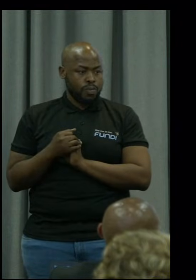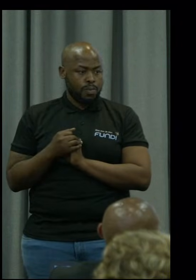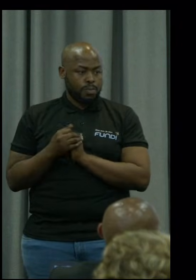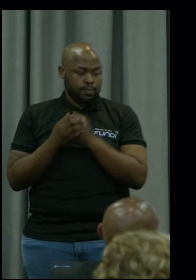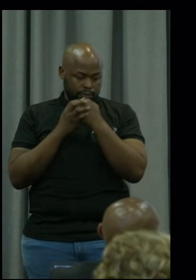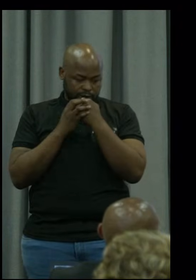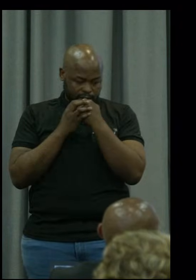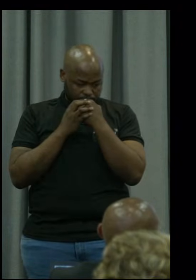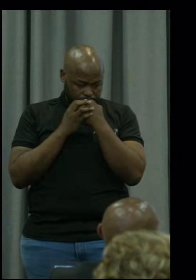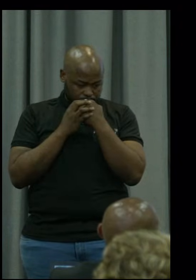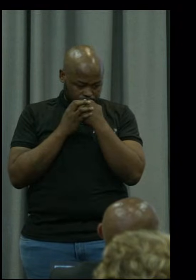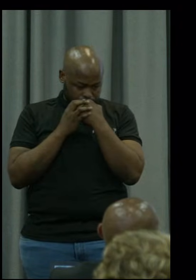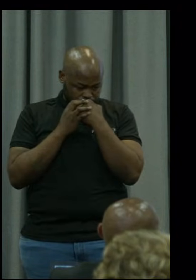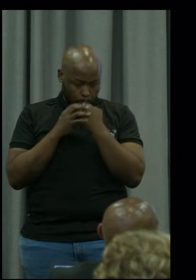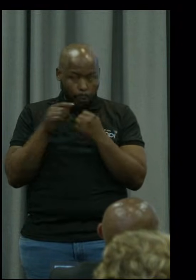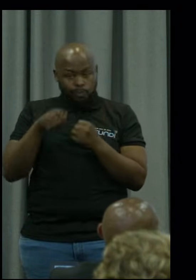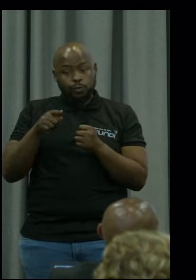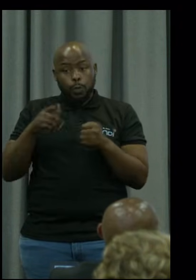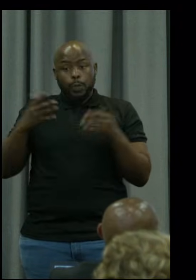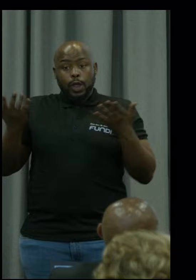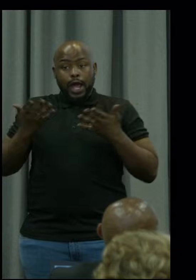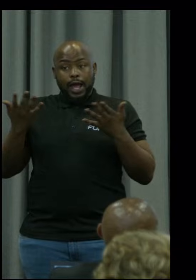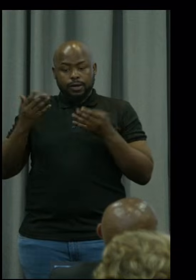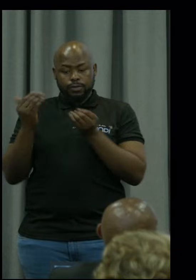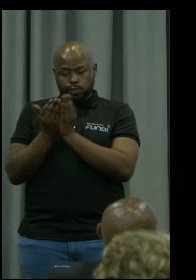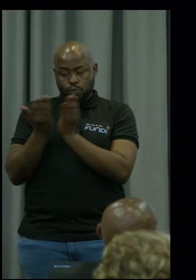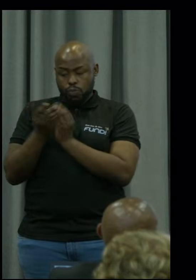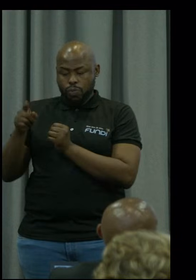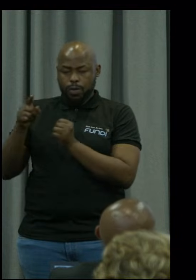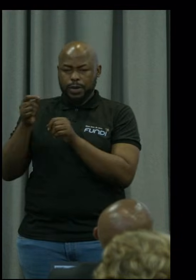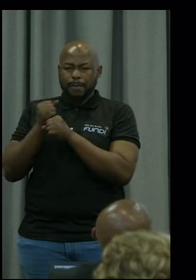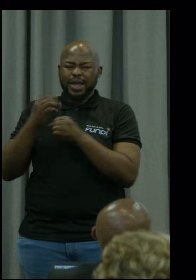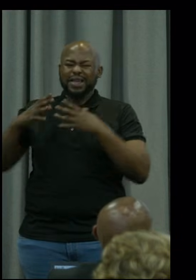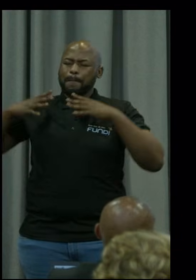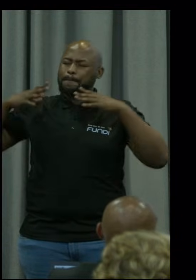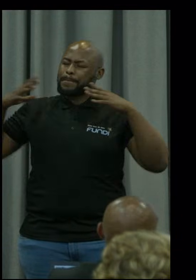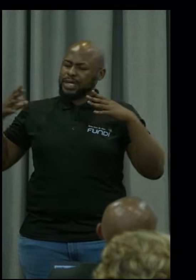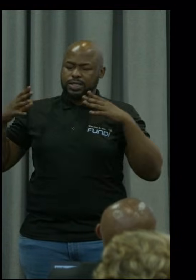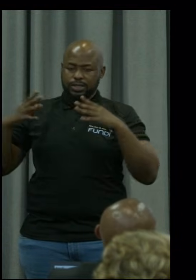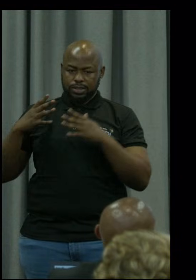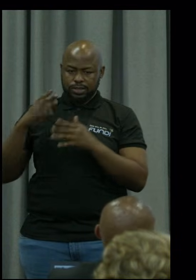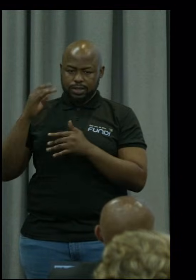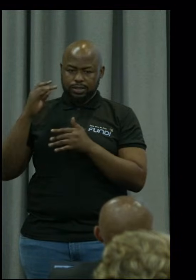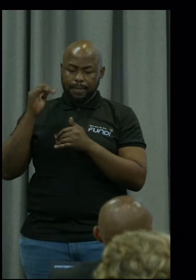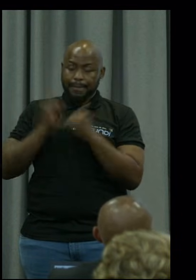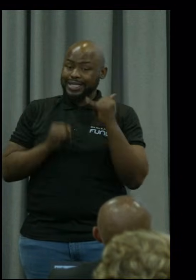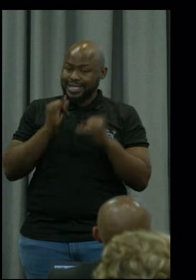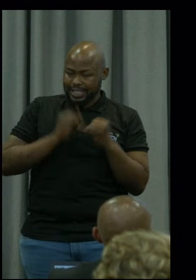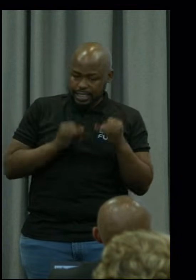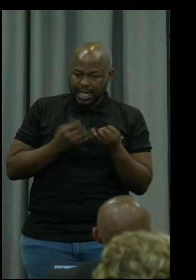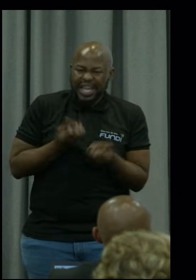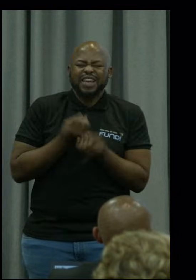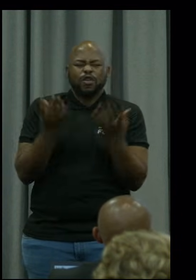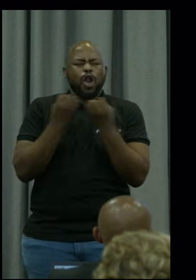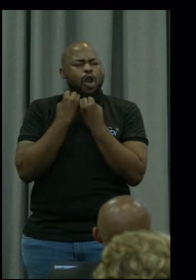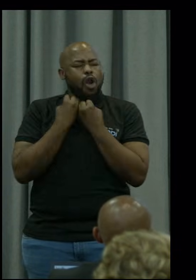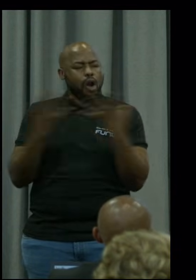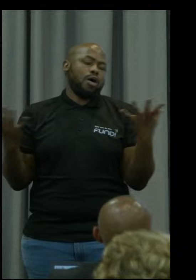high schools make the biggest mistake. They offer, in most cases, too many subjects.